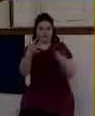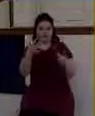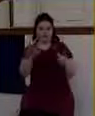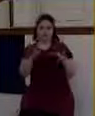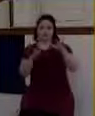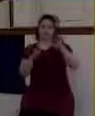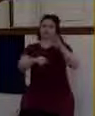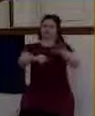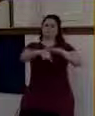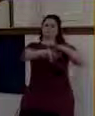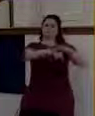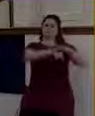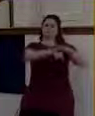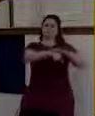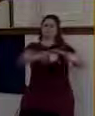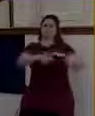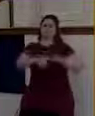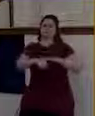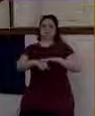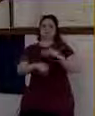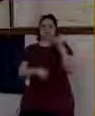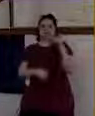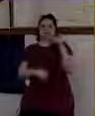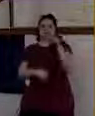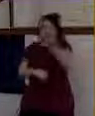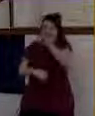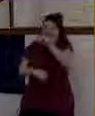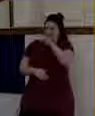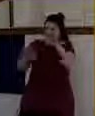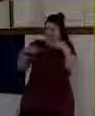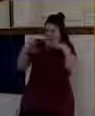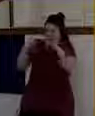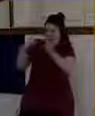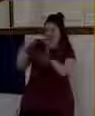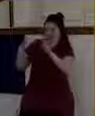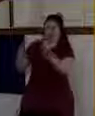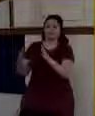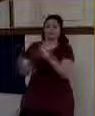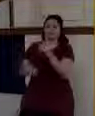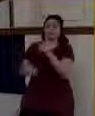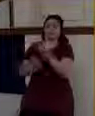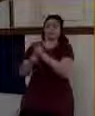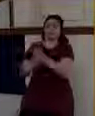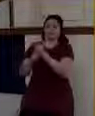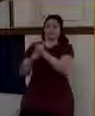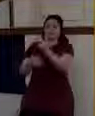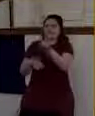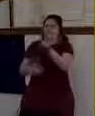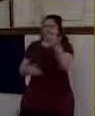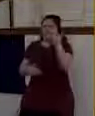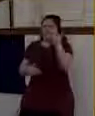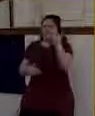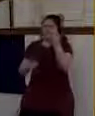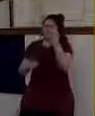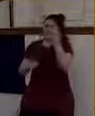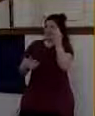of God from Judah should have known better than to simply listen to this man who was living in